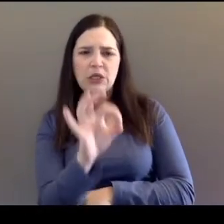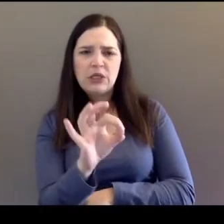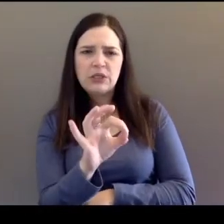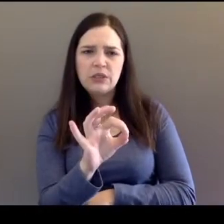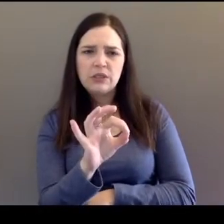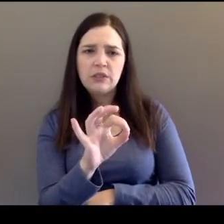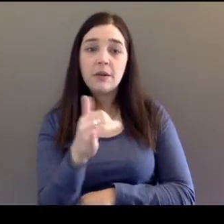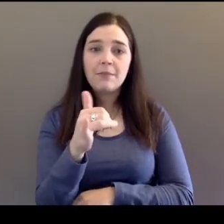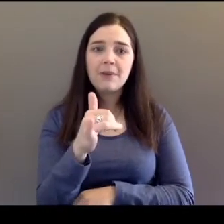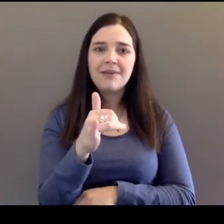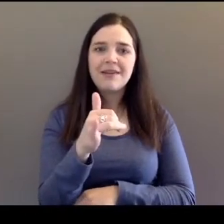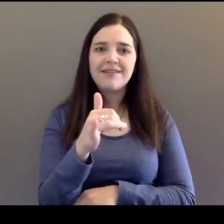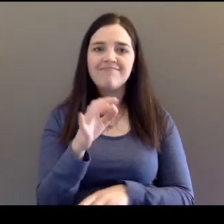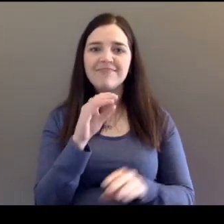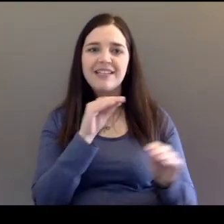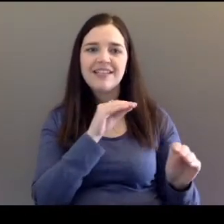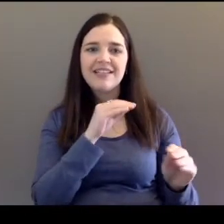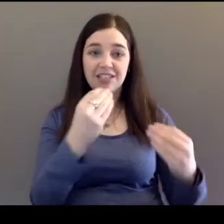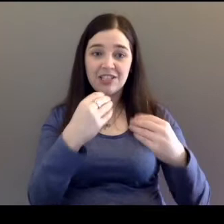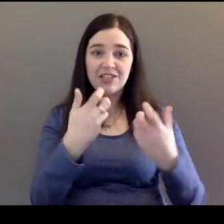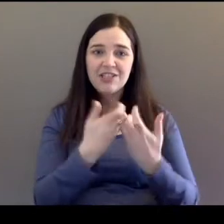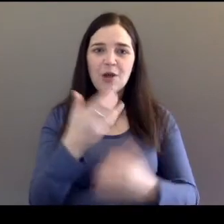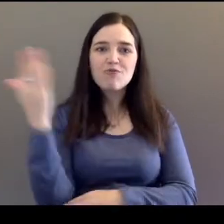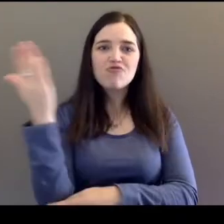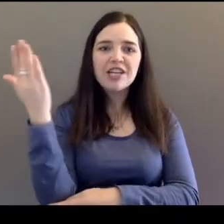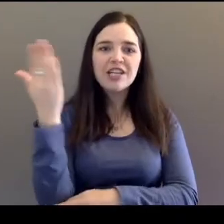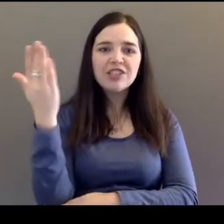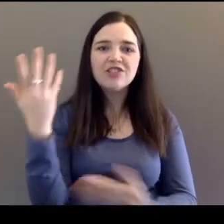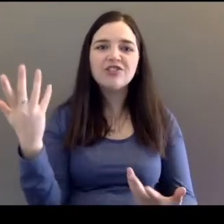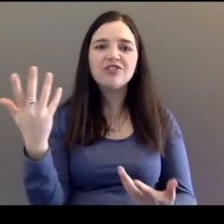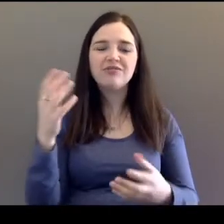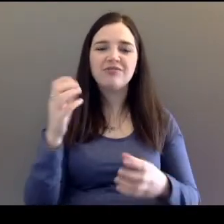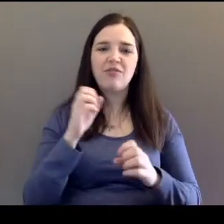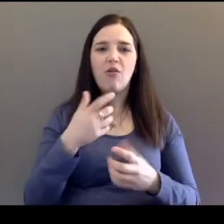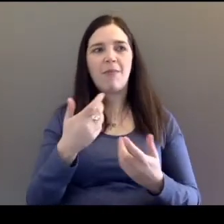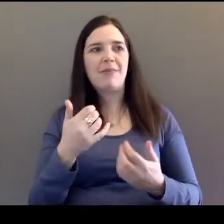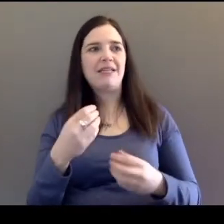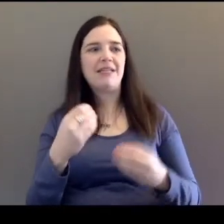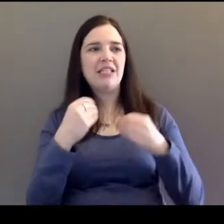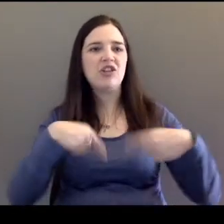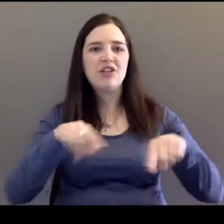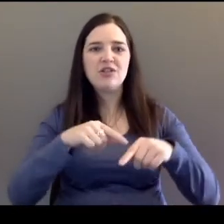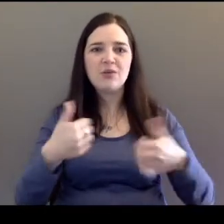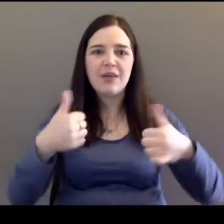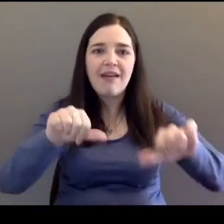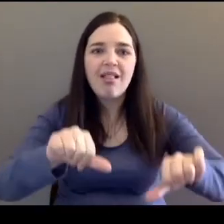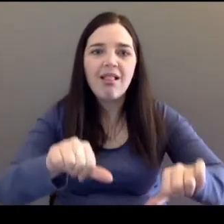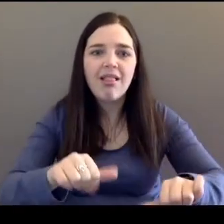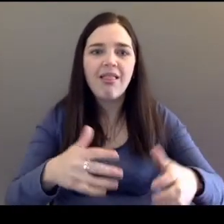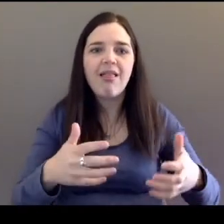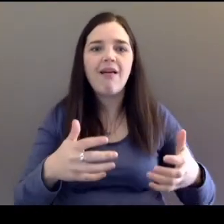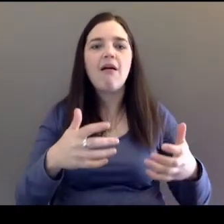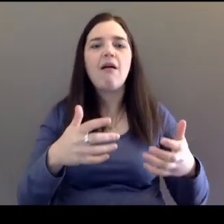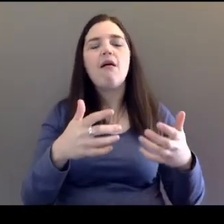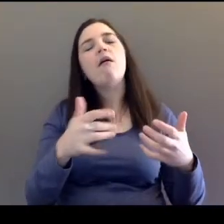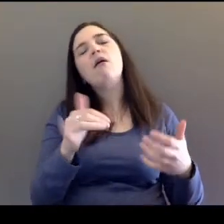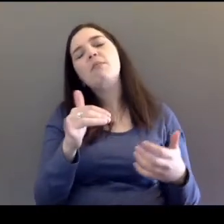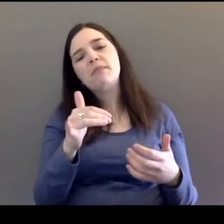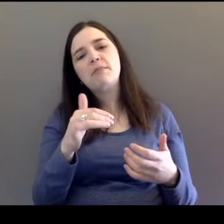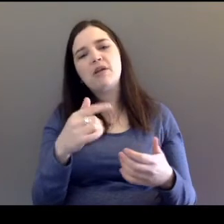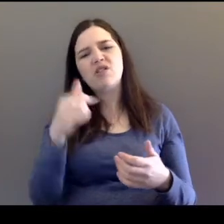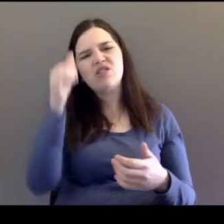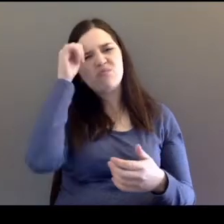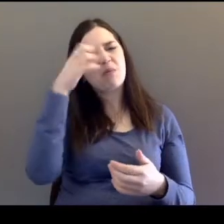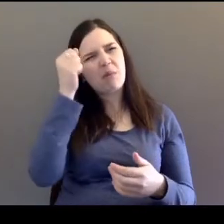said, teach us to preach. Or they might have said, teach us to heal. Or maybe they might have said, you know that thing you did